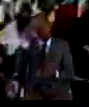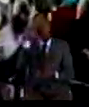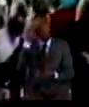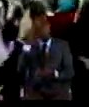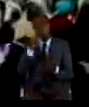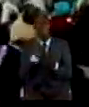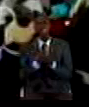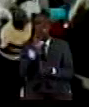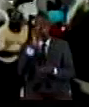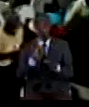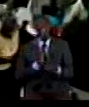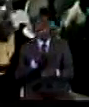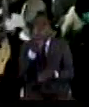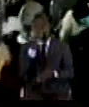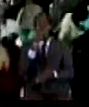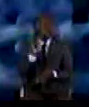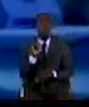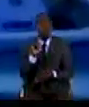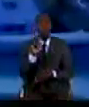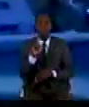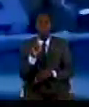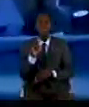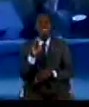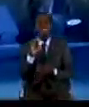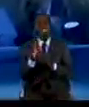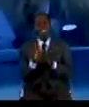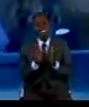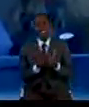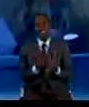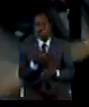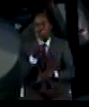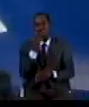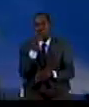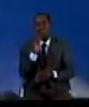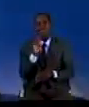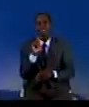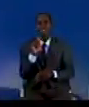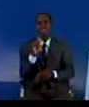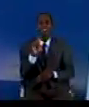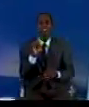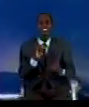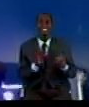I know that if I jump, I go. Jesus, jump, I go.